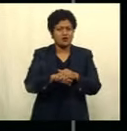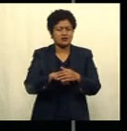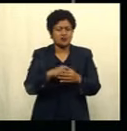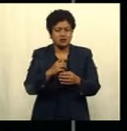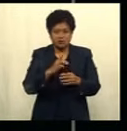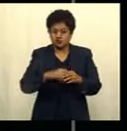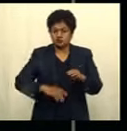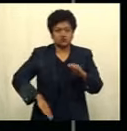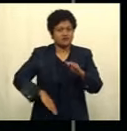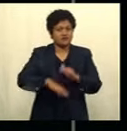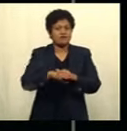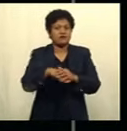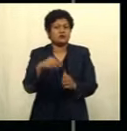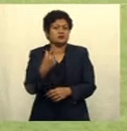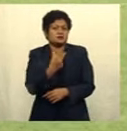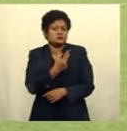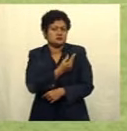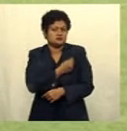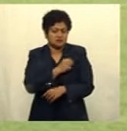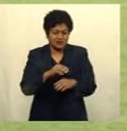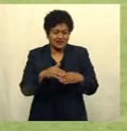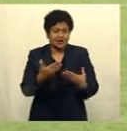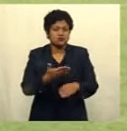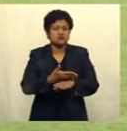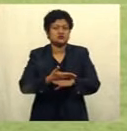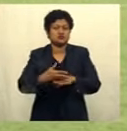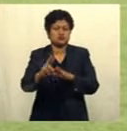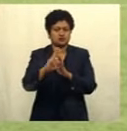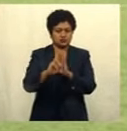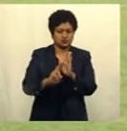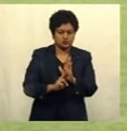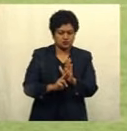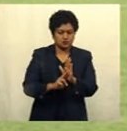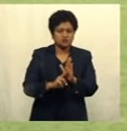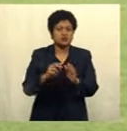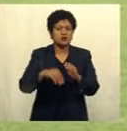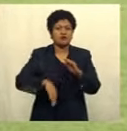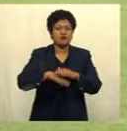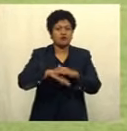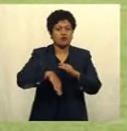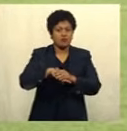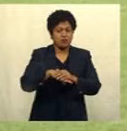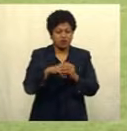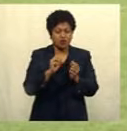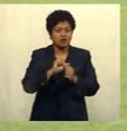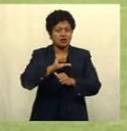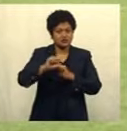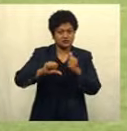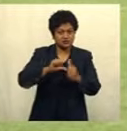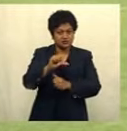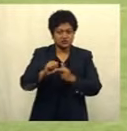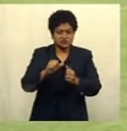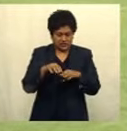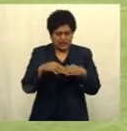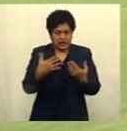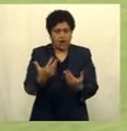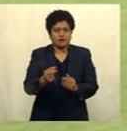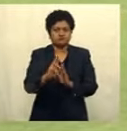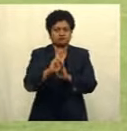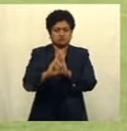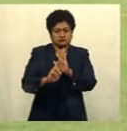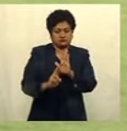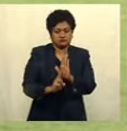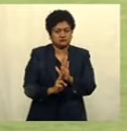vaccinated. This is the new guideline that has been set by the Fiji Football Association as part of its return to play